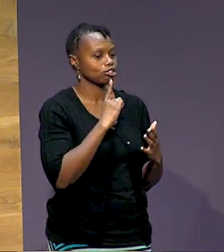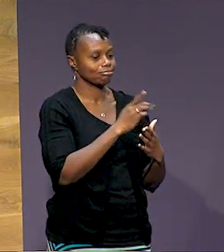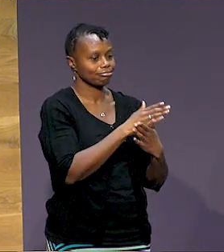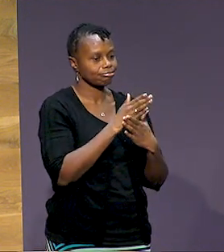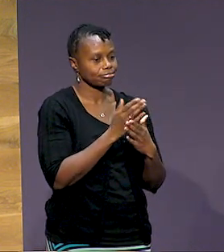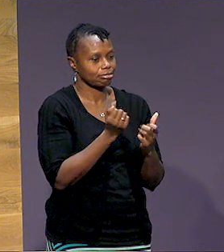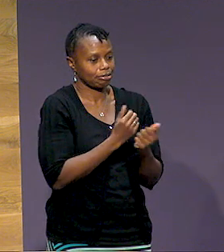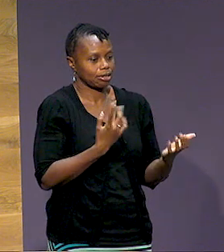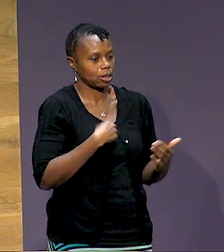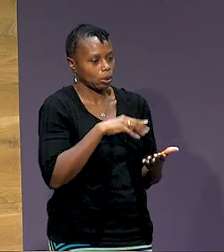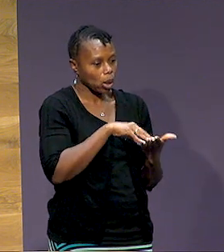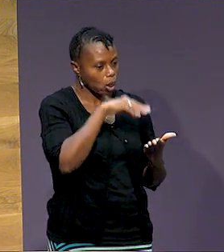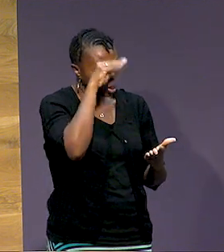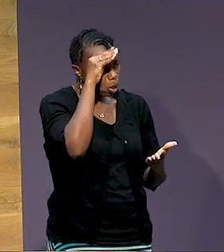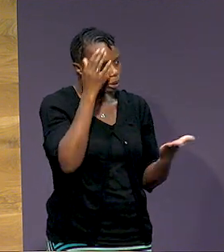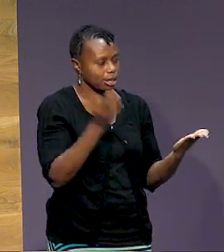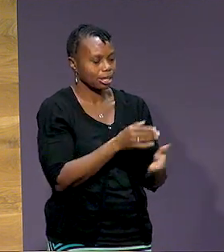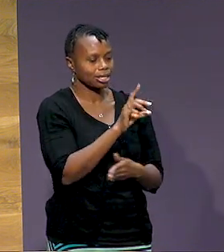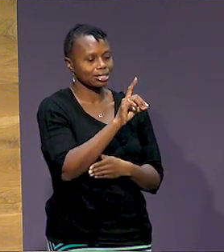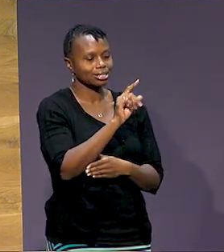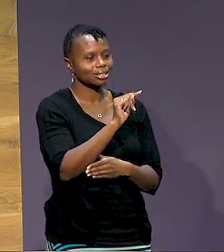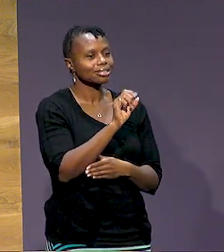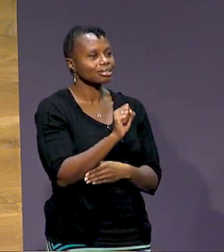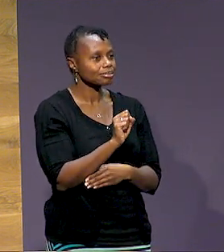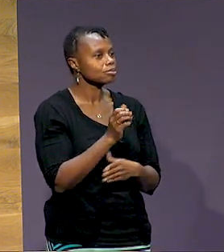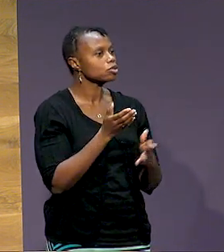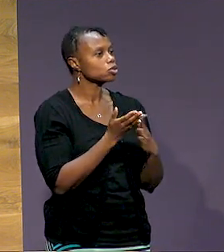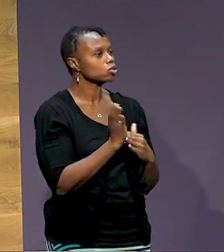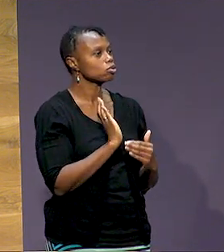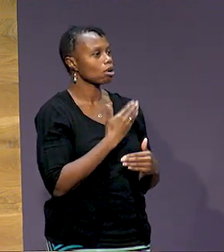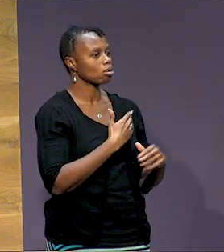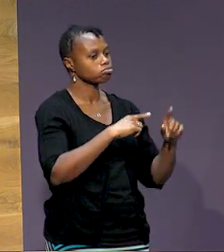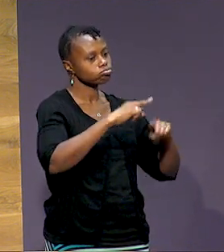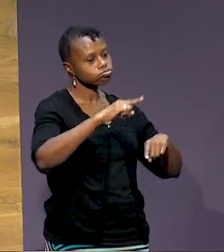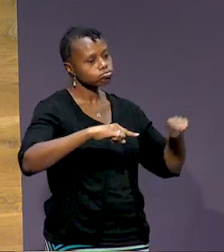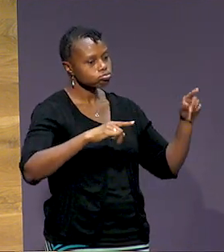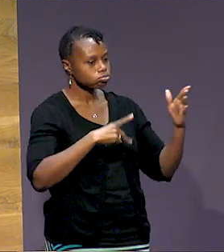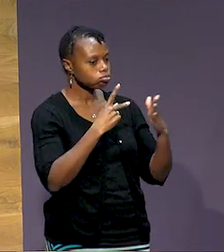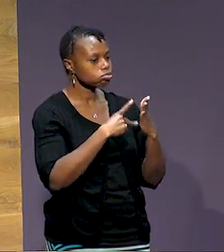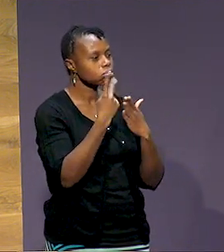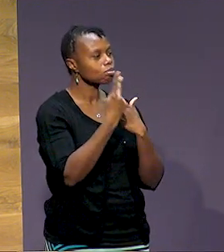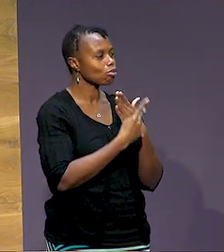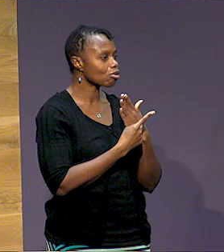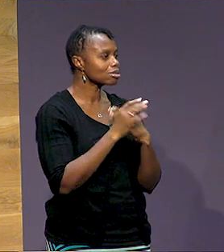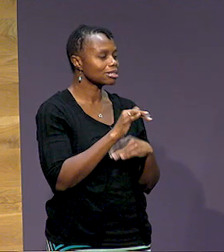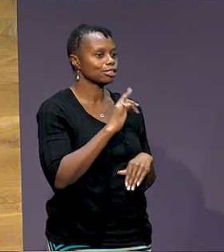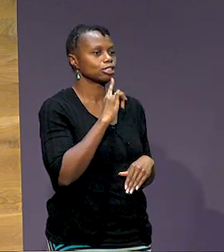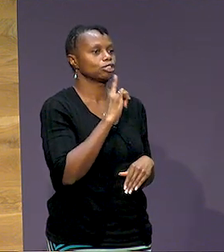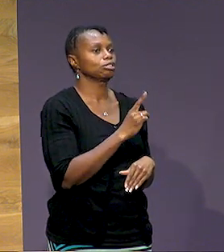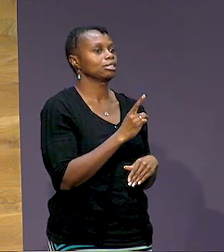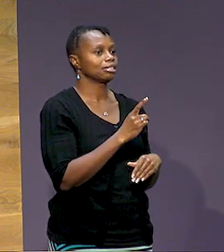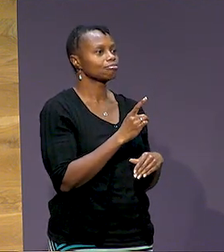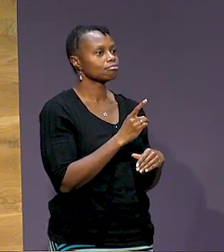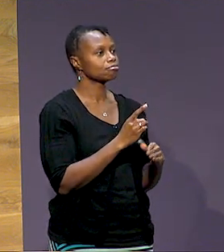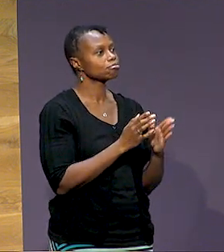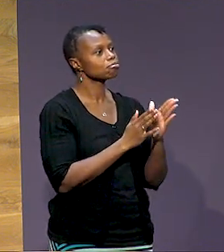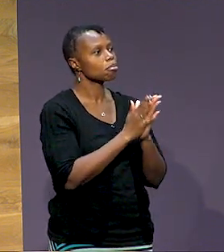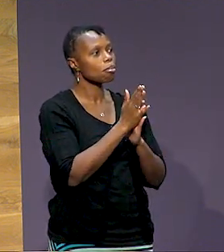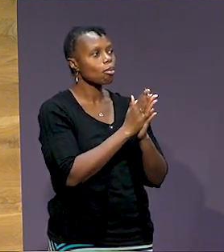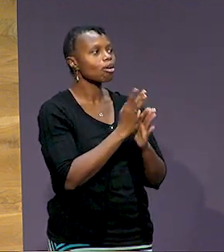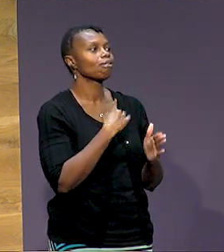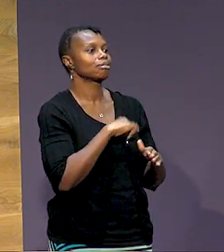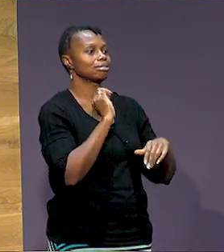we've learned in DTS through our master's programs. And that was the main thing that motivated us to create